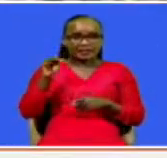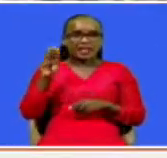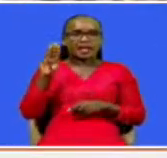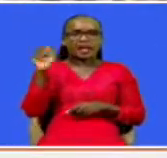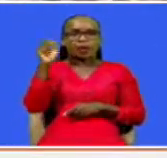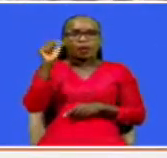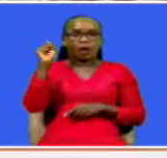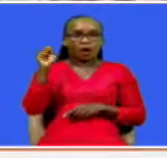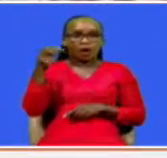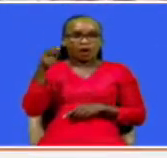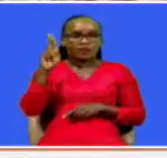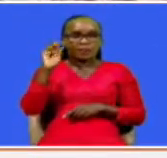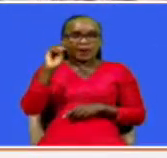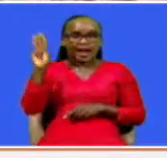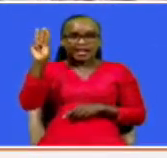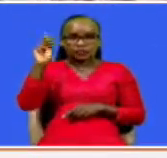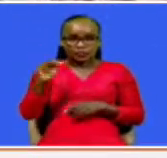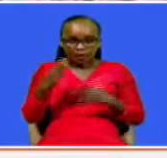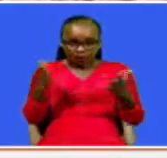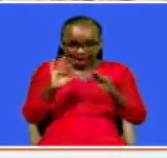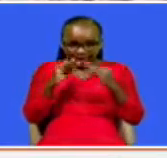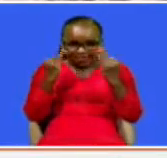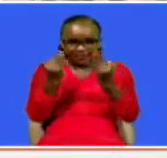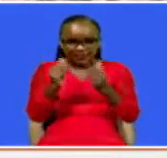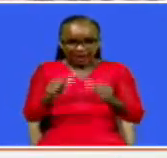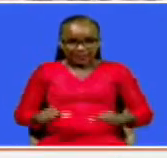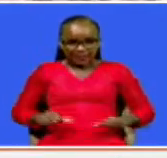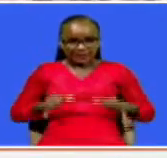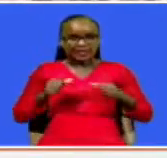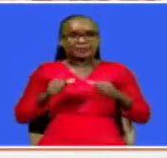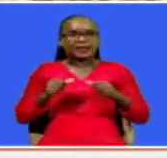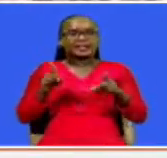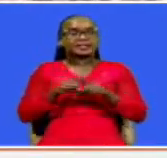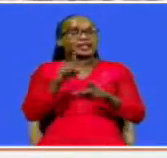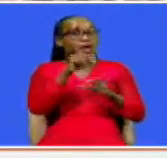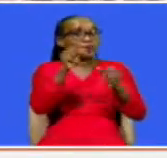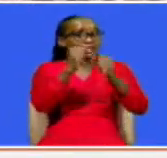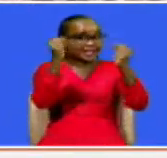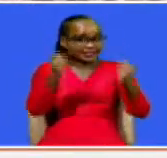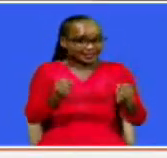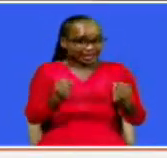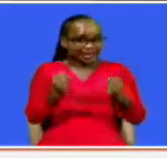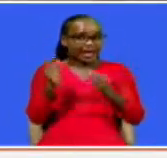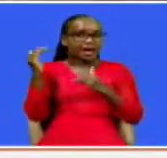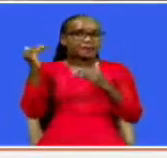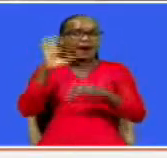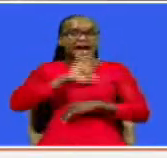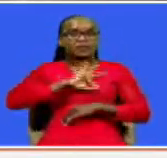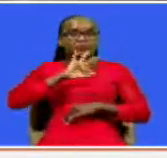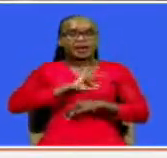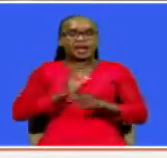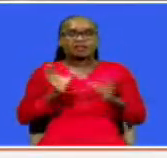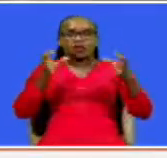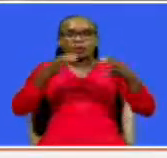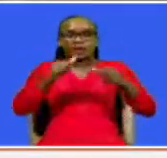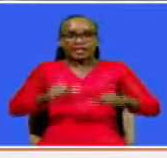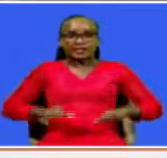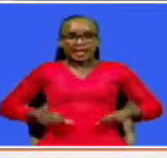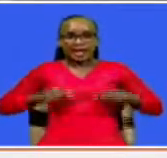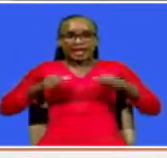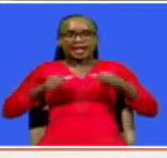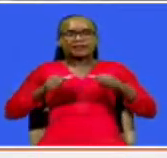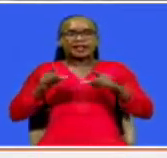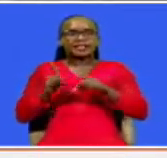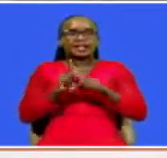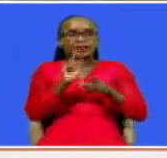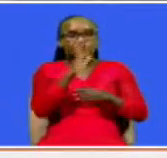houses where a number of those farming live in. Well, the shamba system is supposed to benefit communities living adjacent